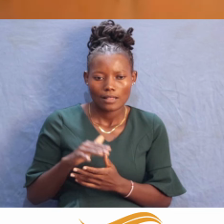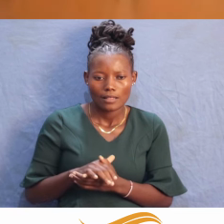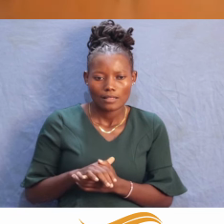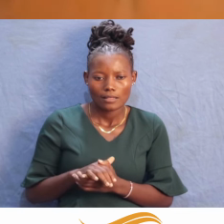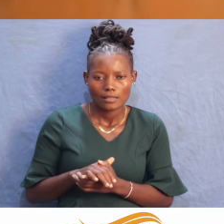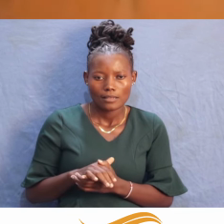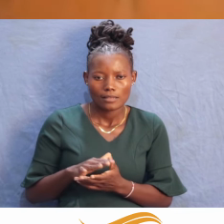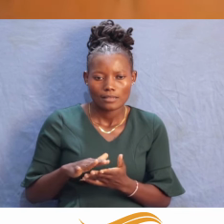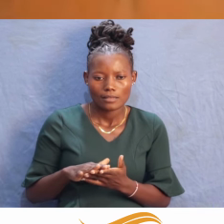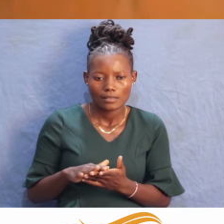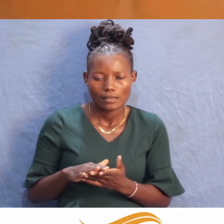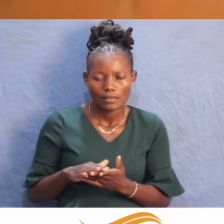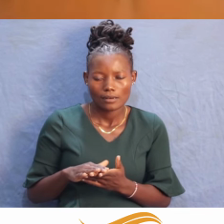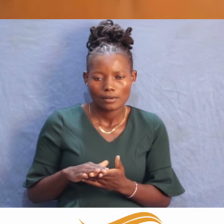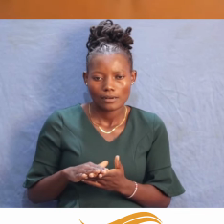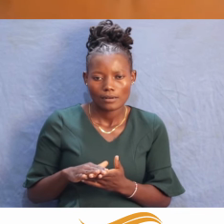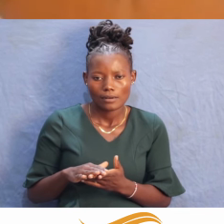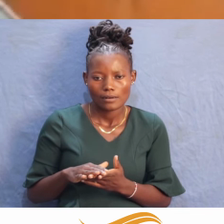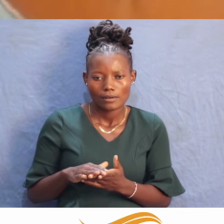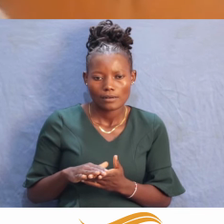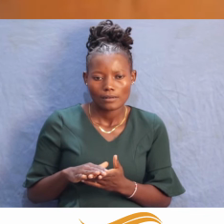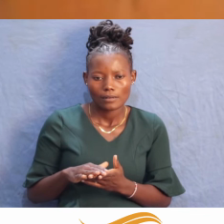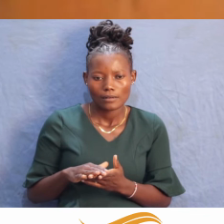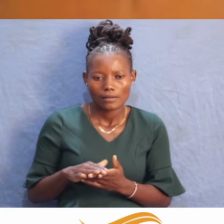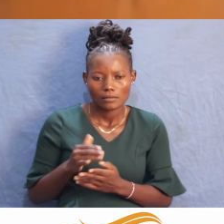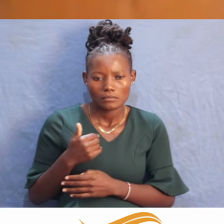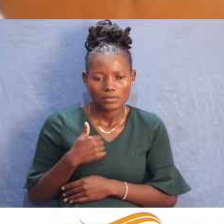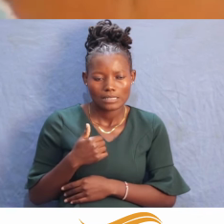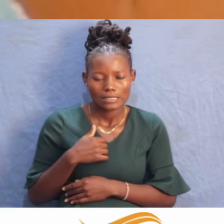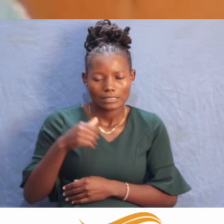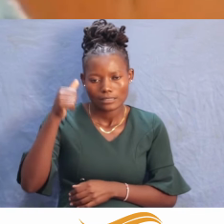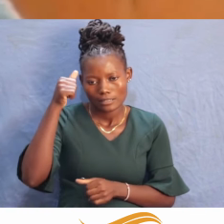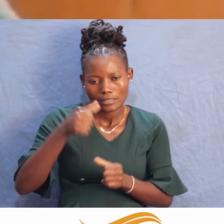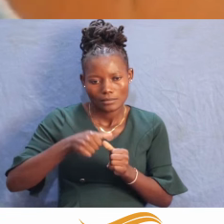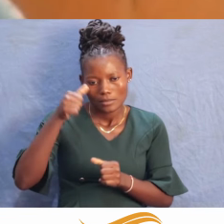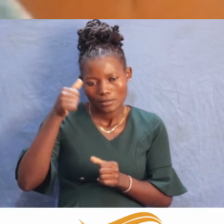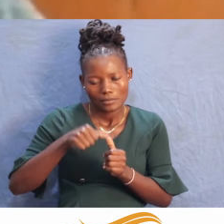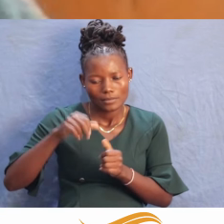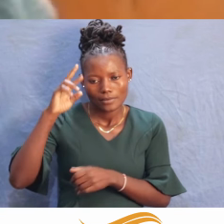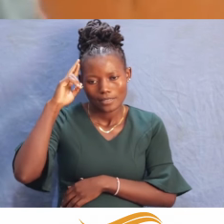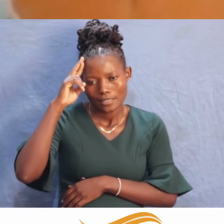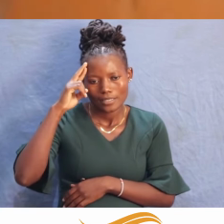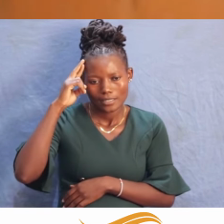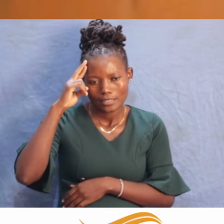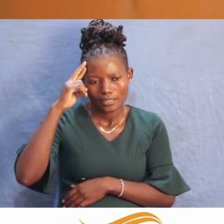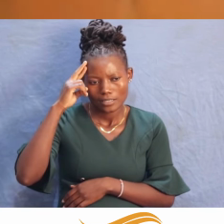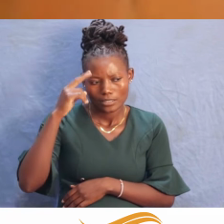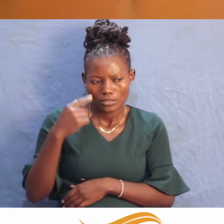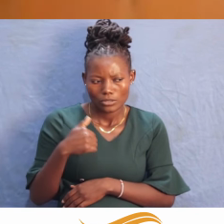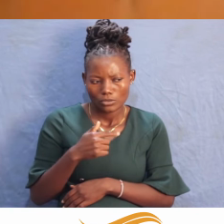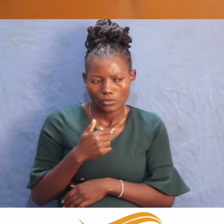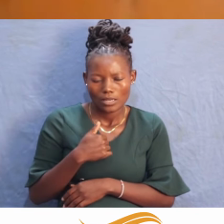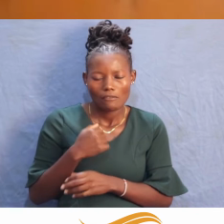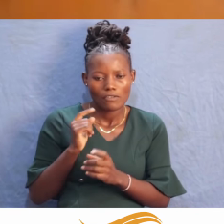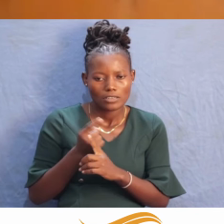Demir, do you have a response to that? Because I'm not recalling any reason there would be a difference.